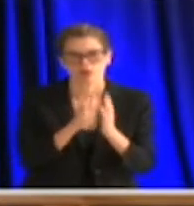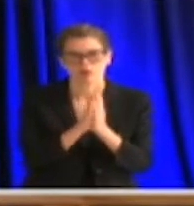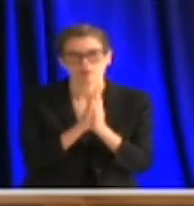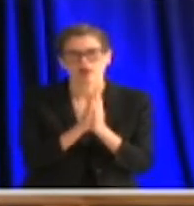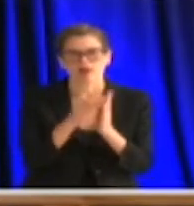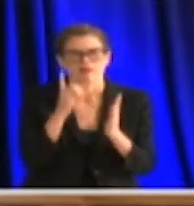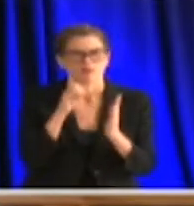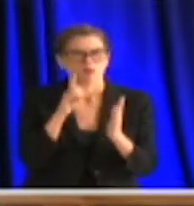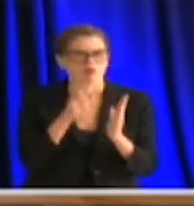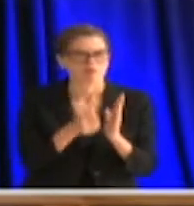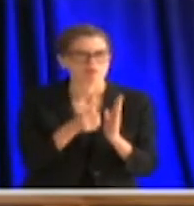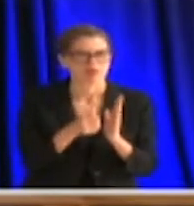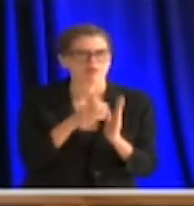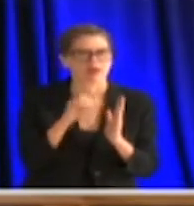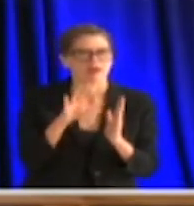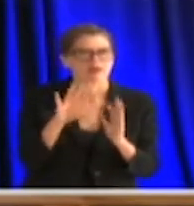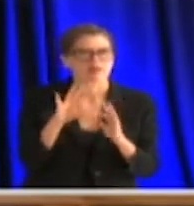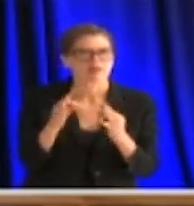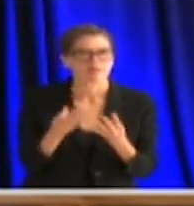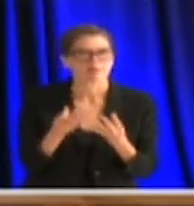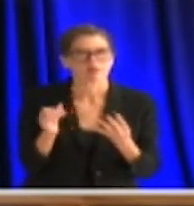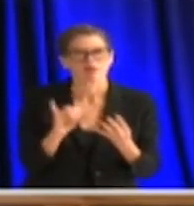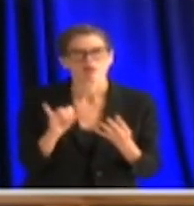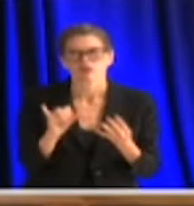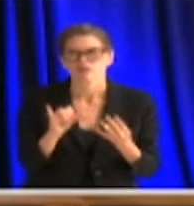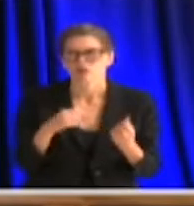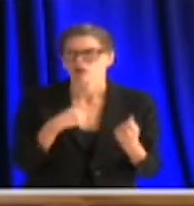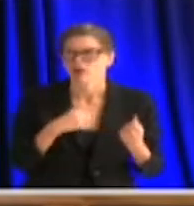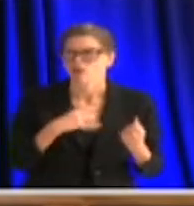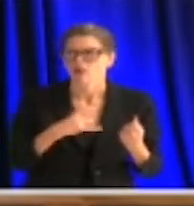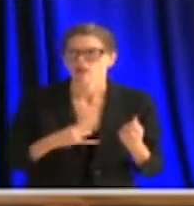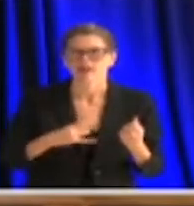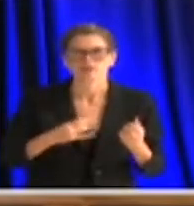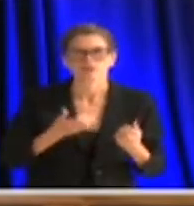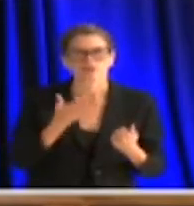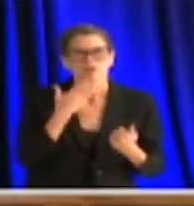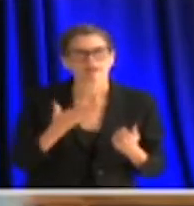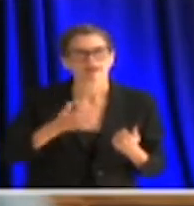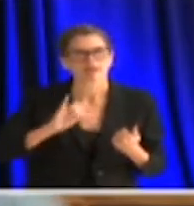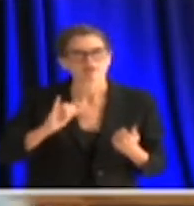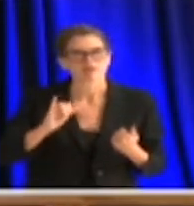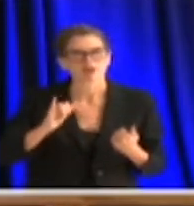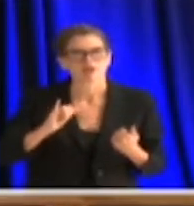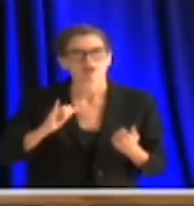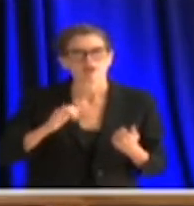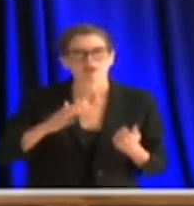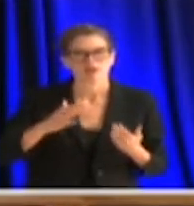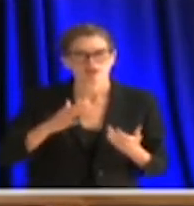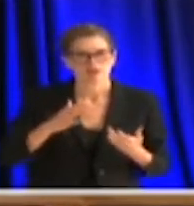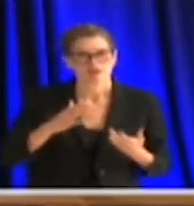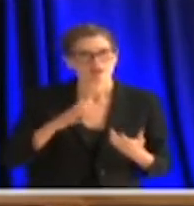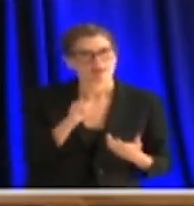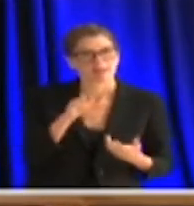in our prayers. I would also like to thank my colleague, Commissioner